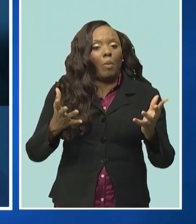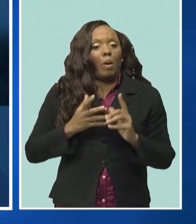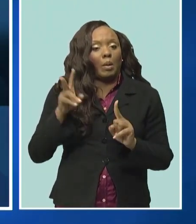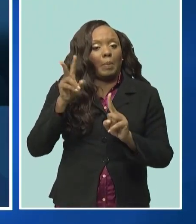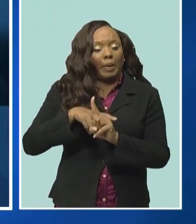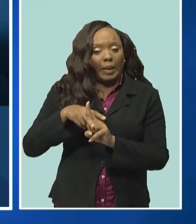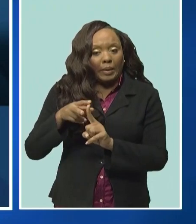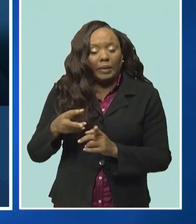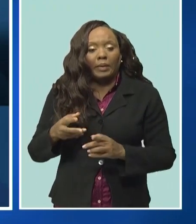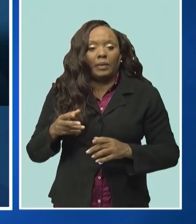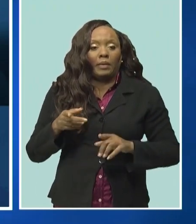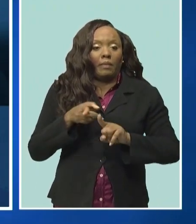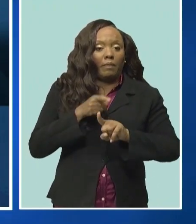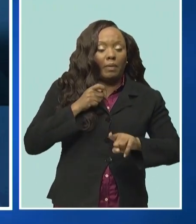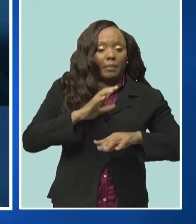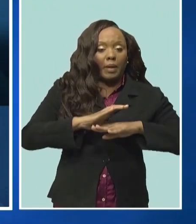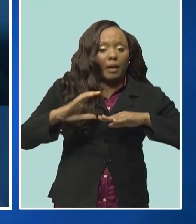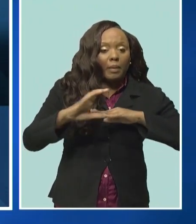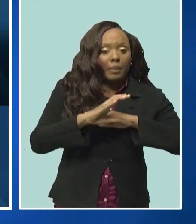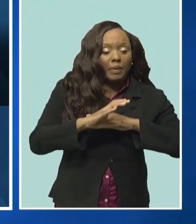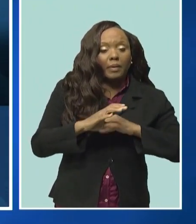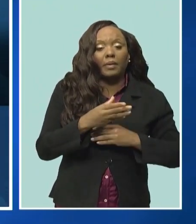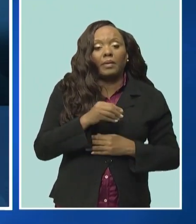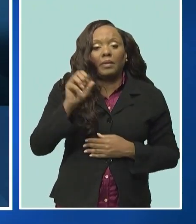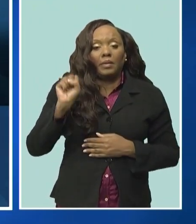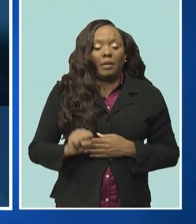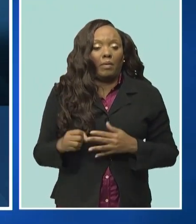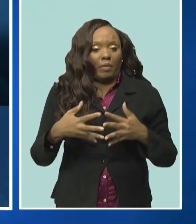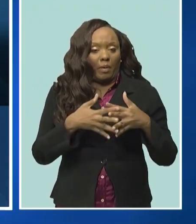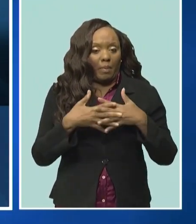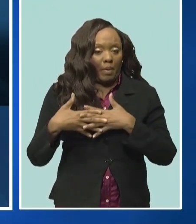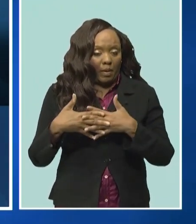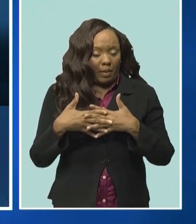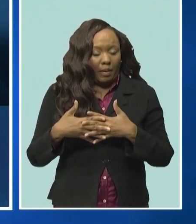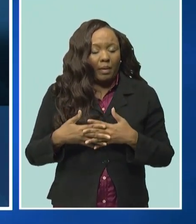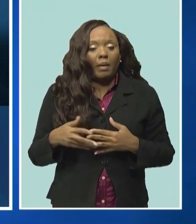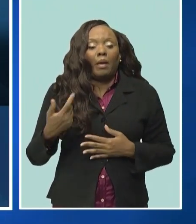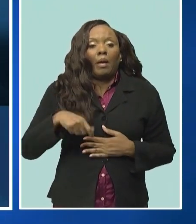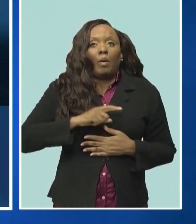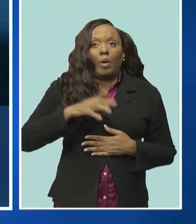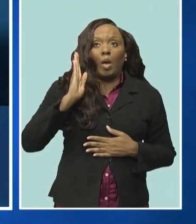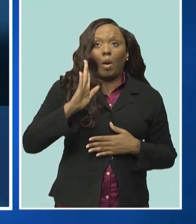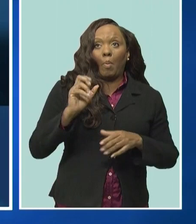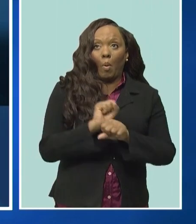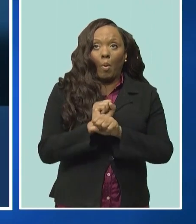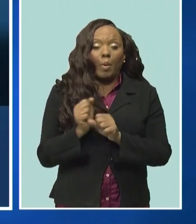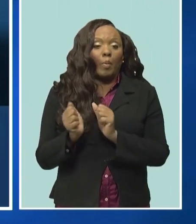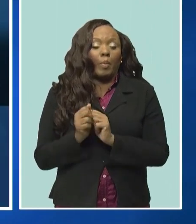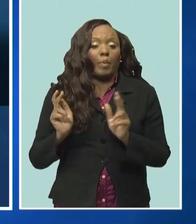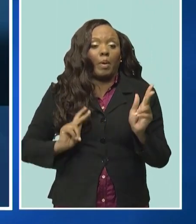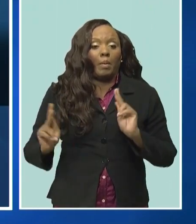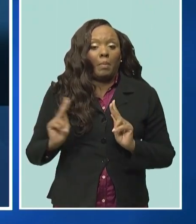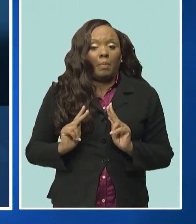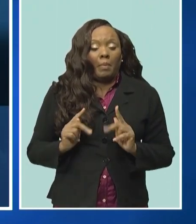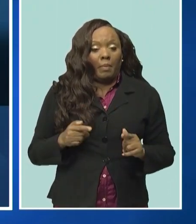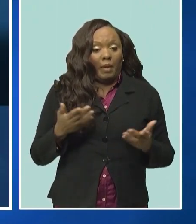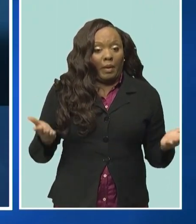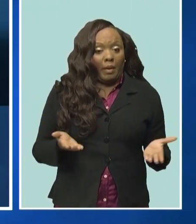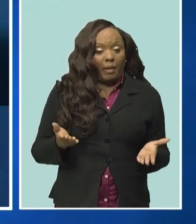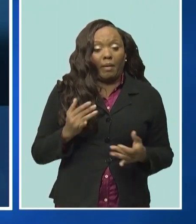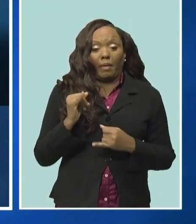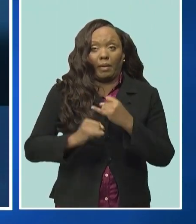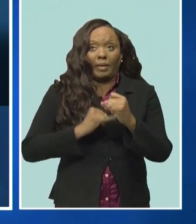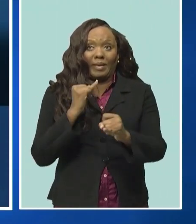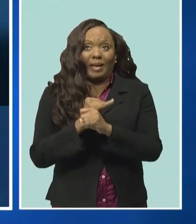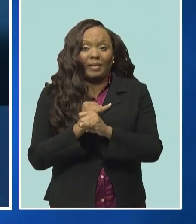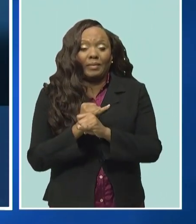American regions. In order for us to facilitate their demands, we'll be working with recruiters, both local and